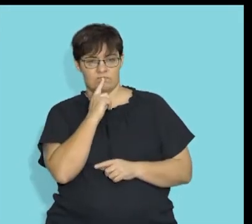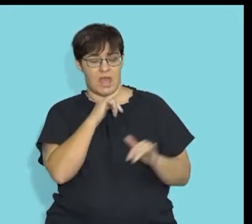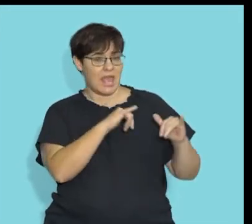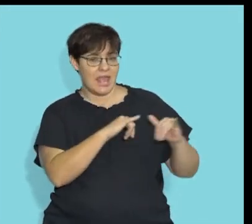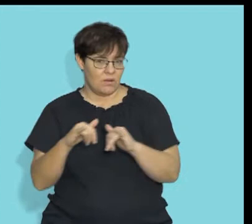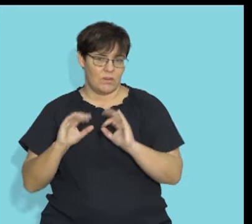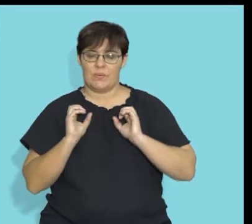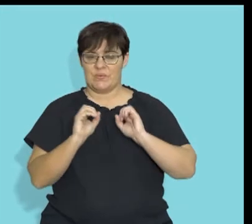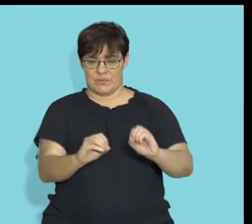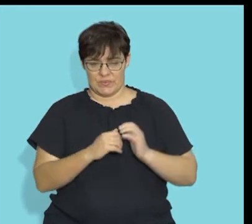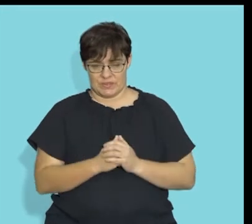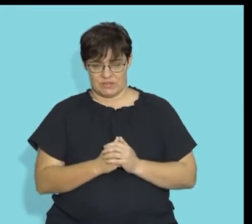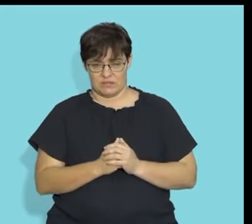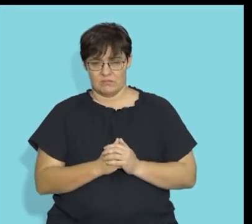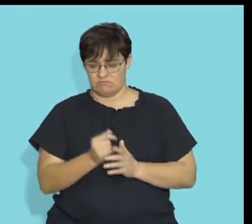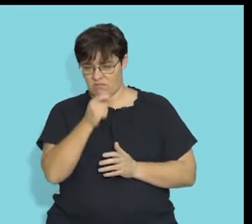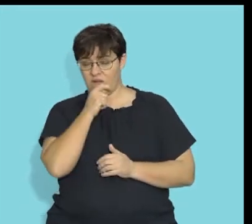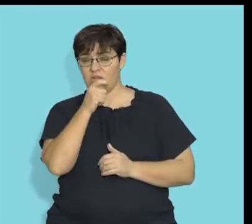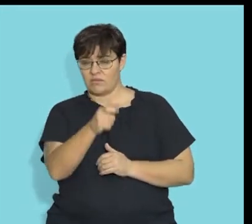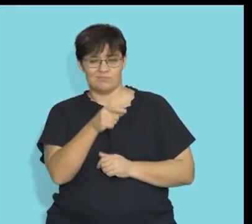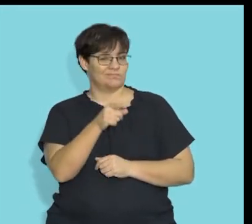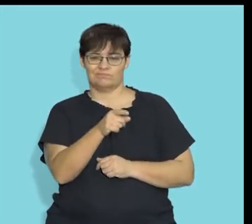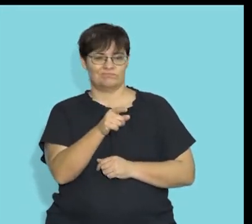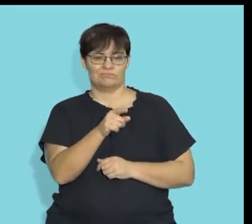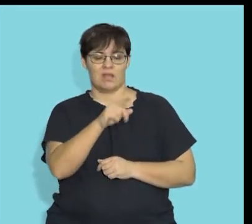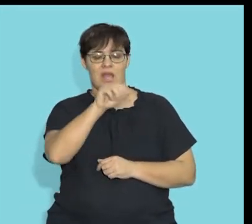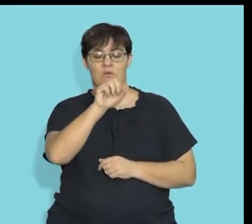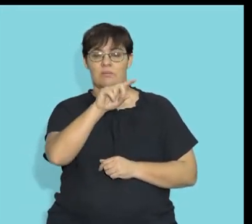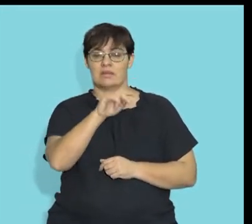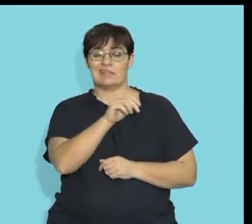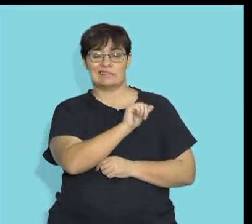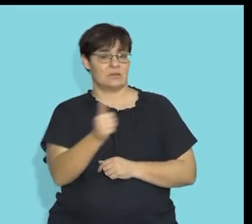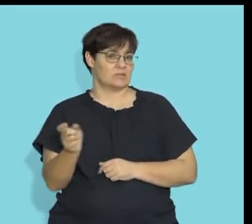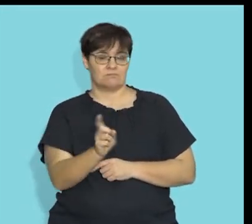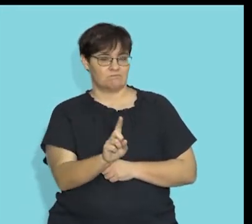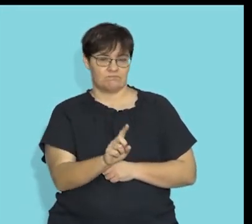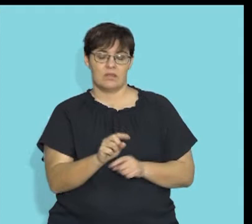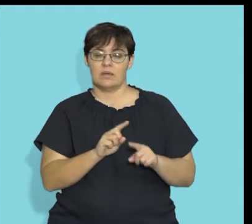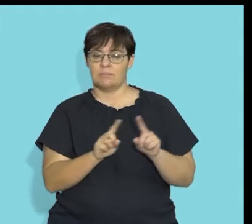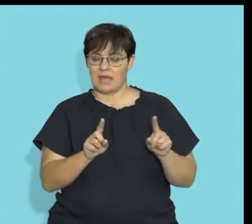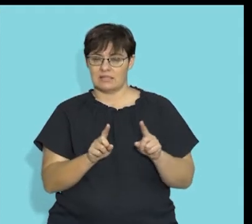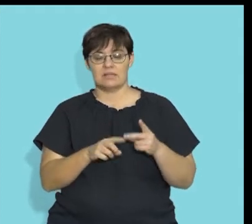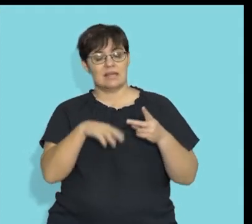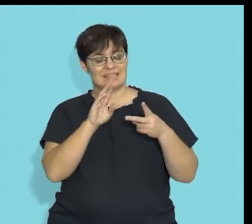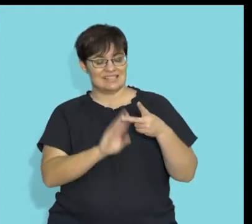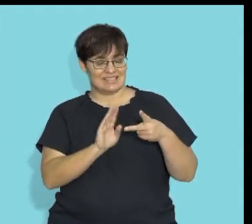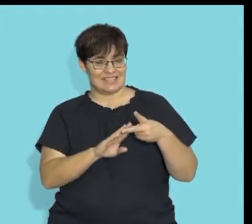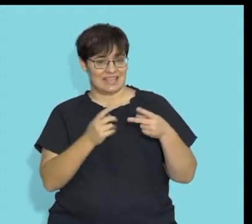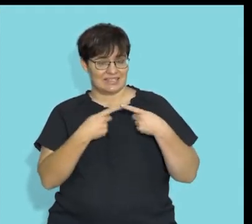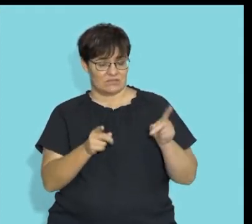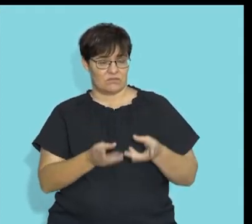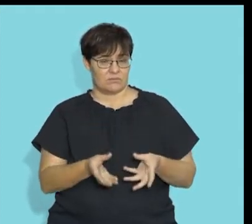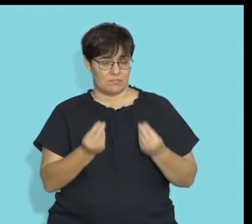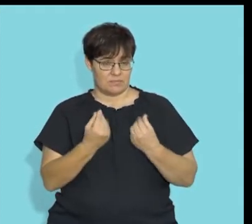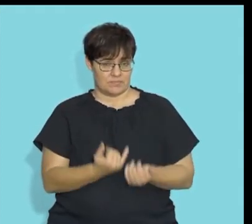they are not equal, which does confirm that this is not an arithmetic sequence, but I still need to find